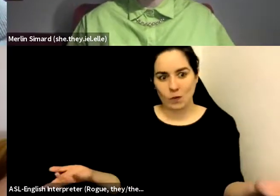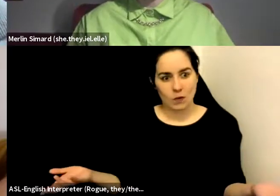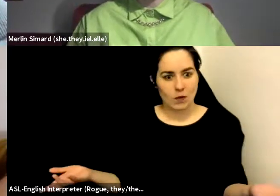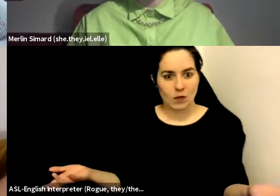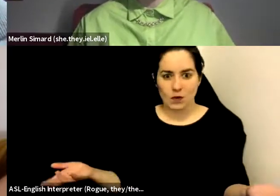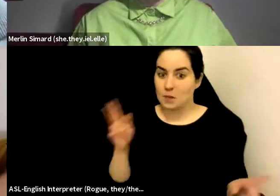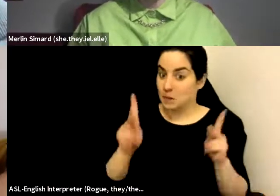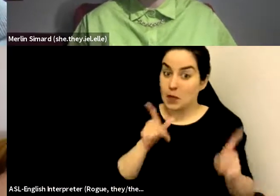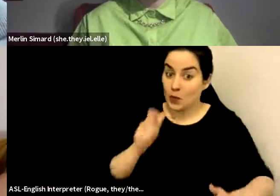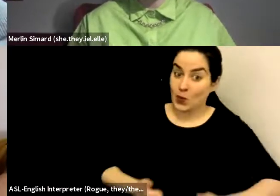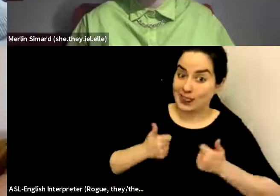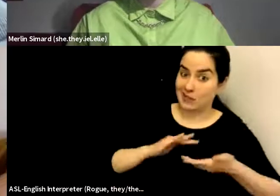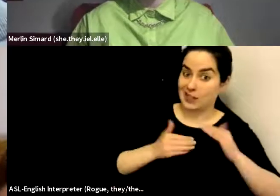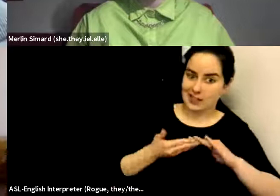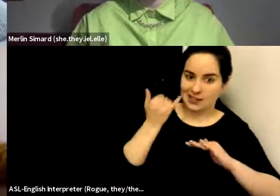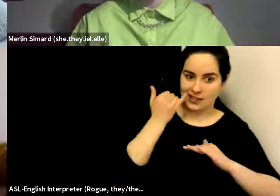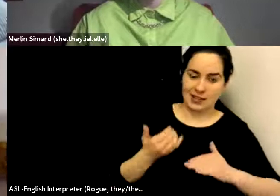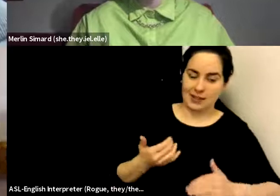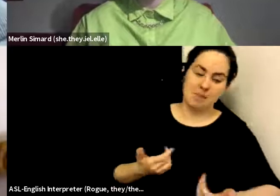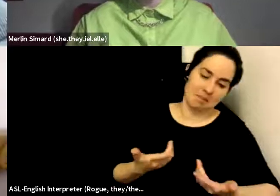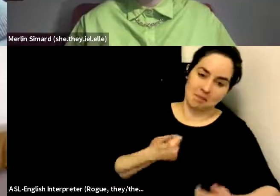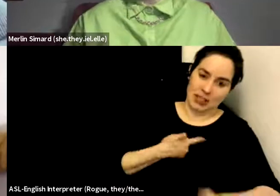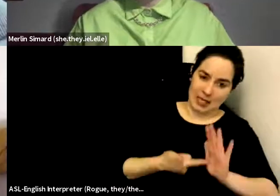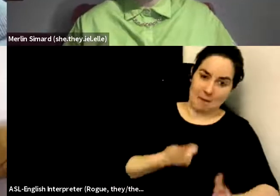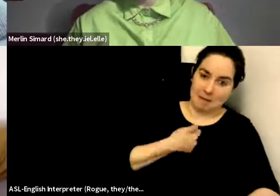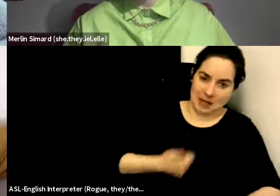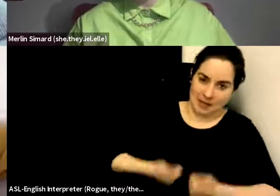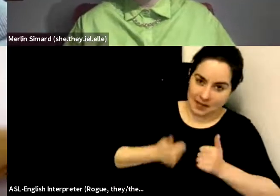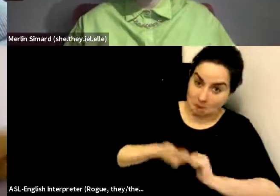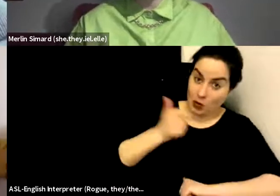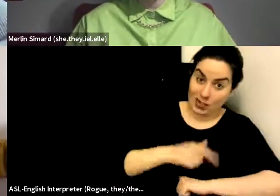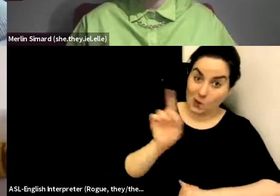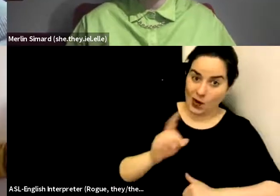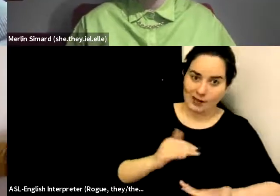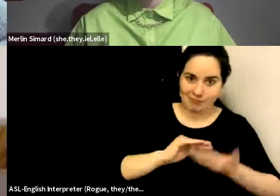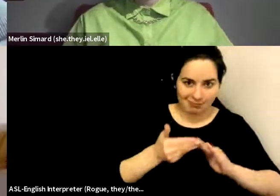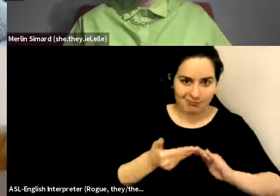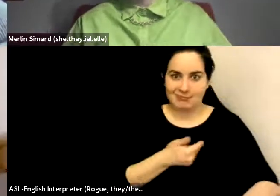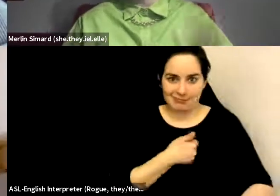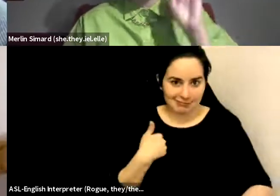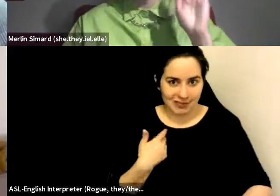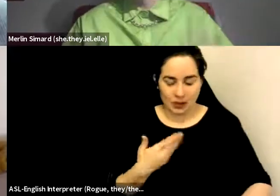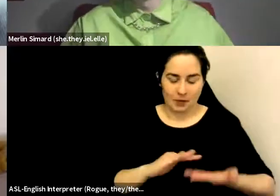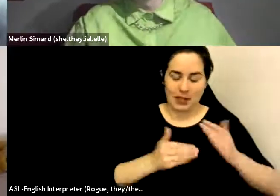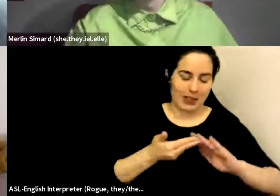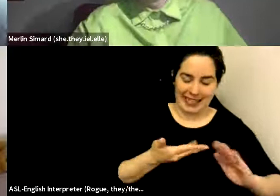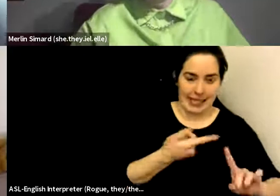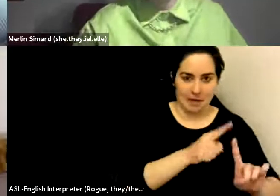who live in city. I live in a city most of the time, but that tree will always be there. Hey